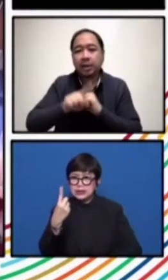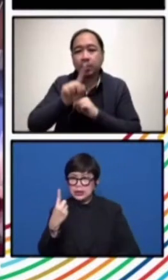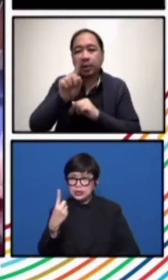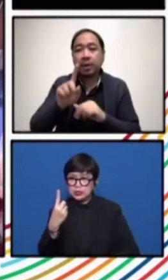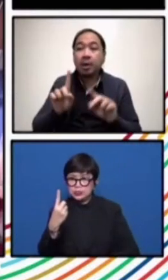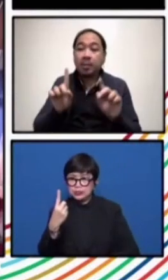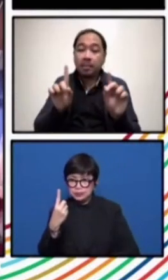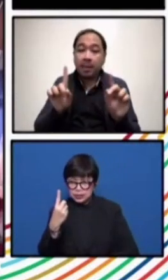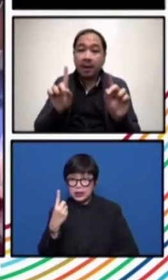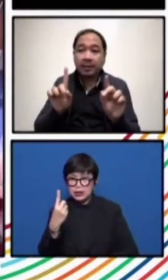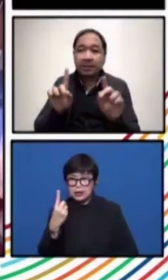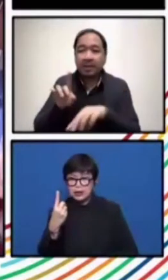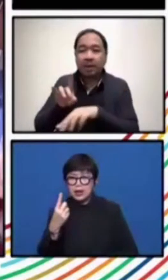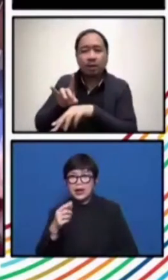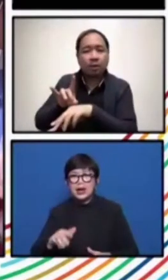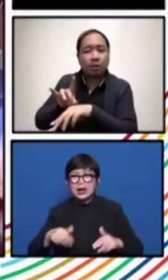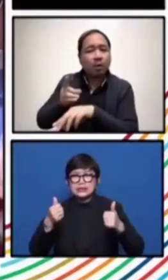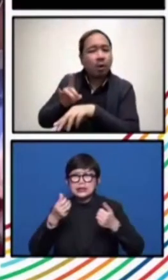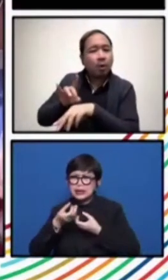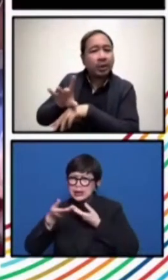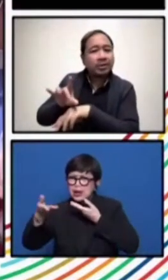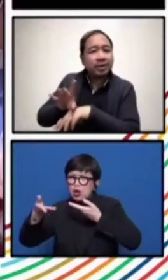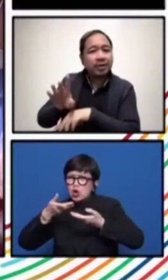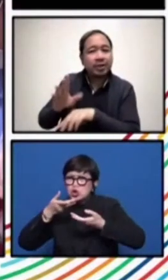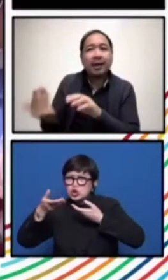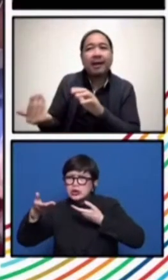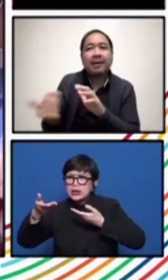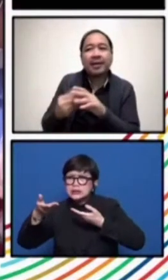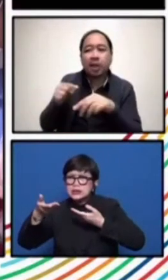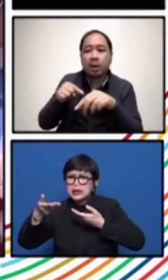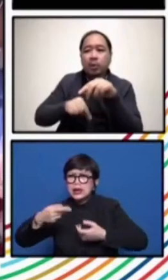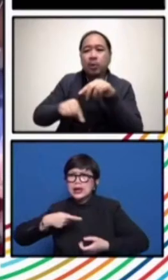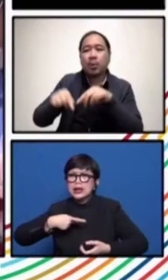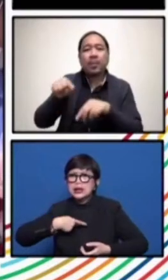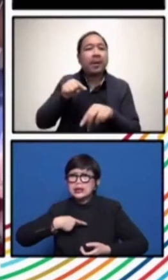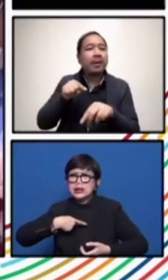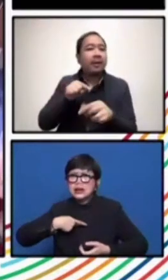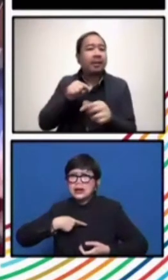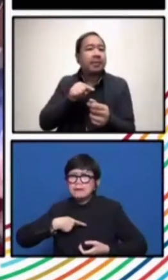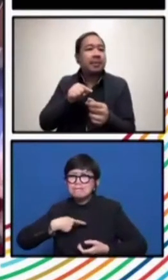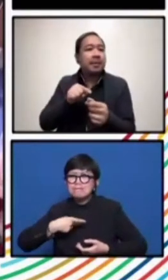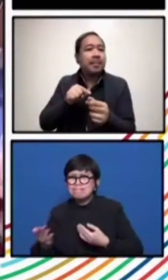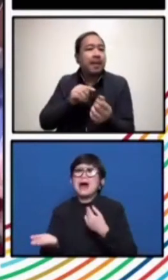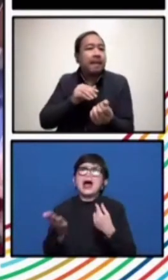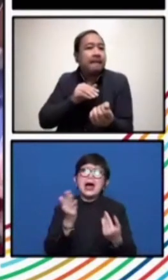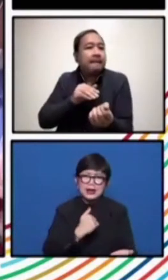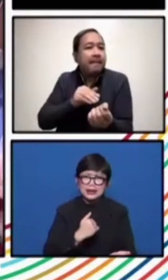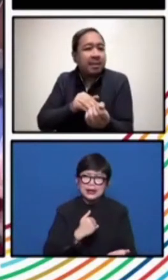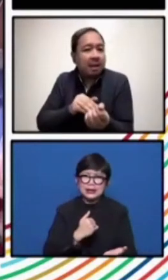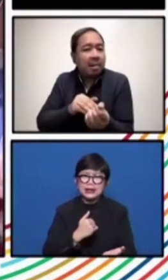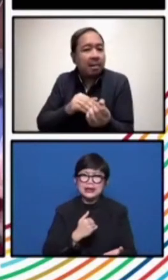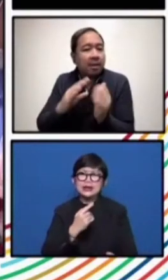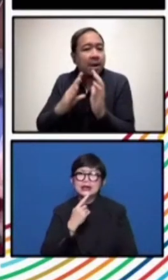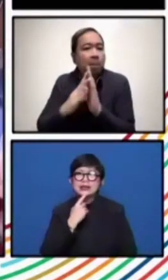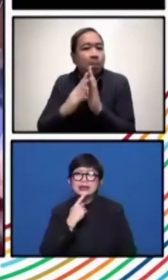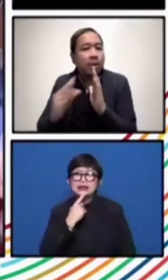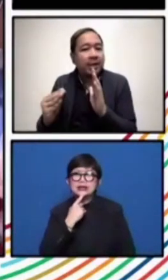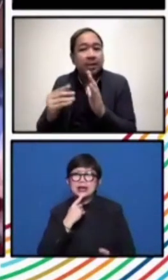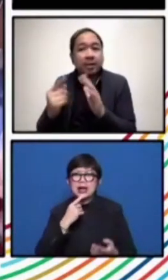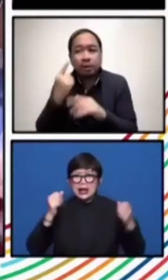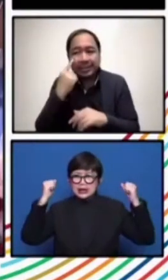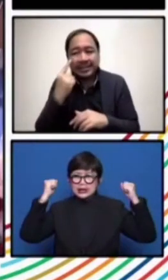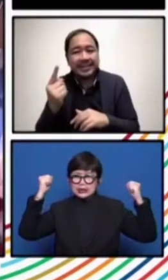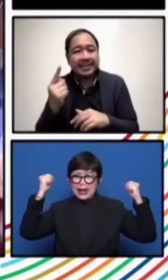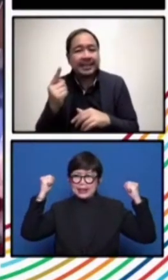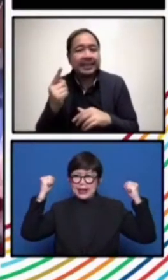consultations we go back to the model of medical model because we recognize uh health conditions like cancer